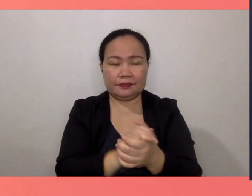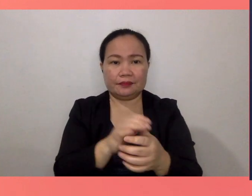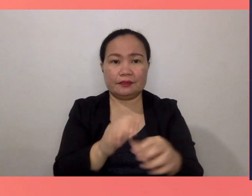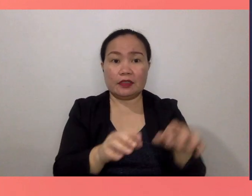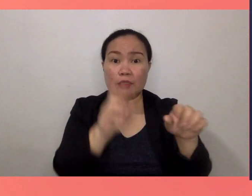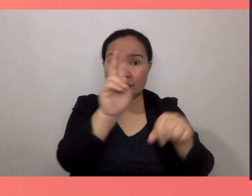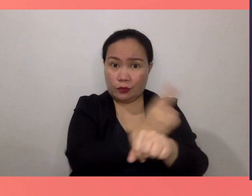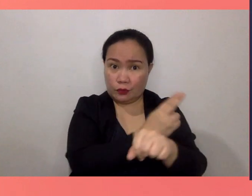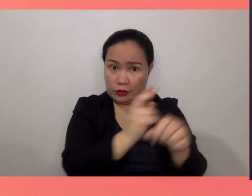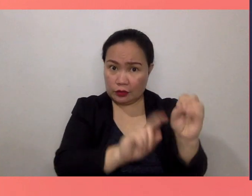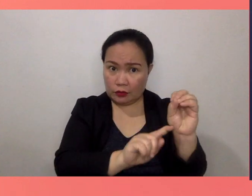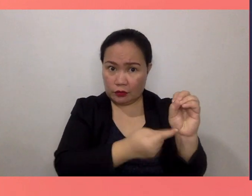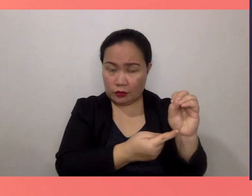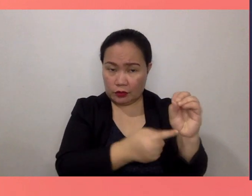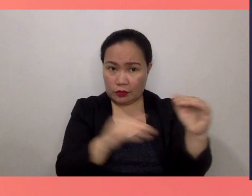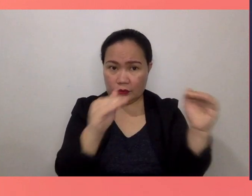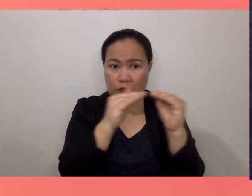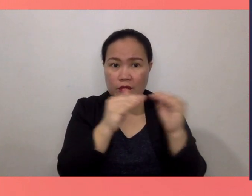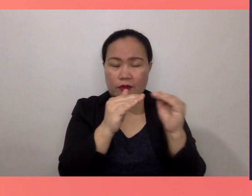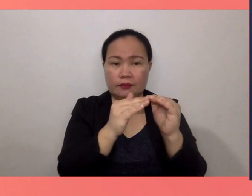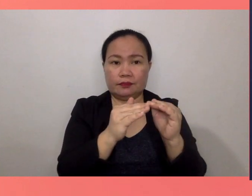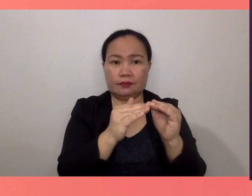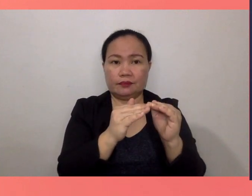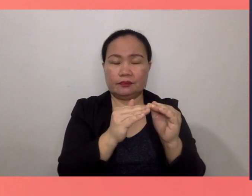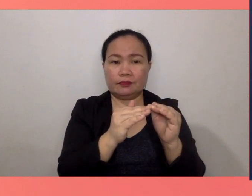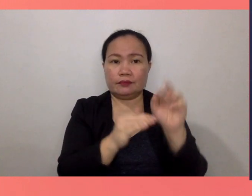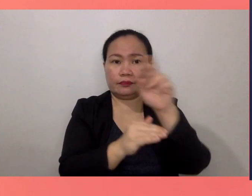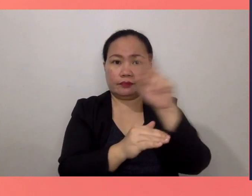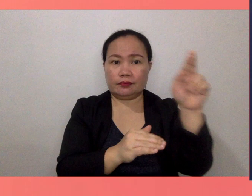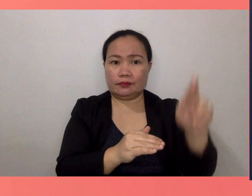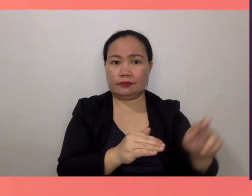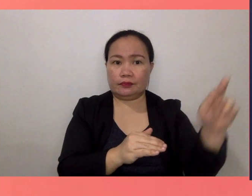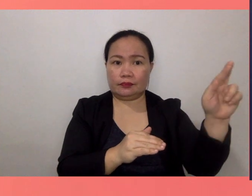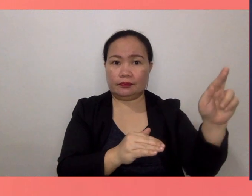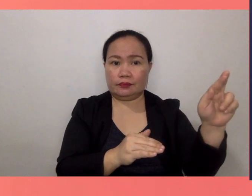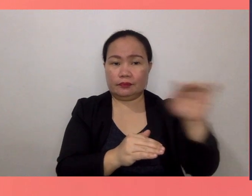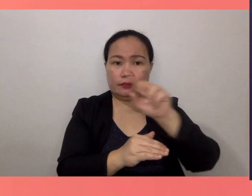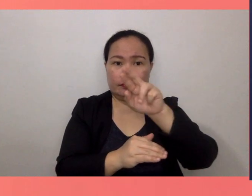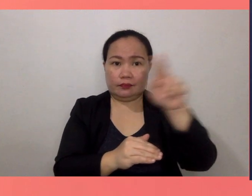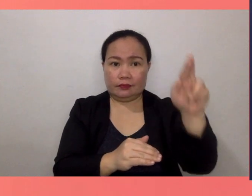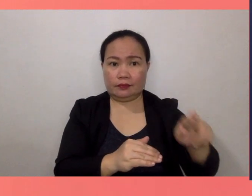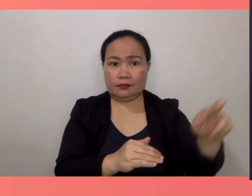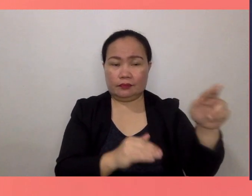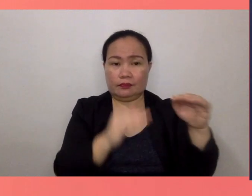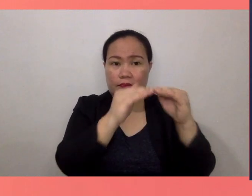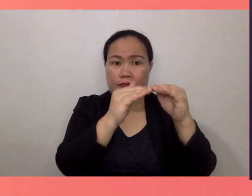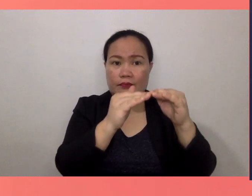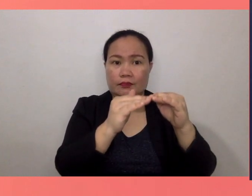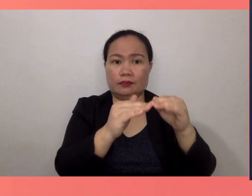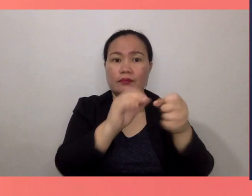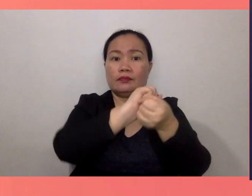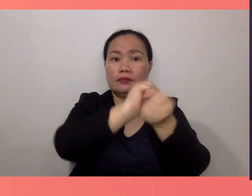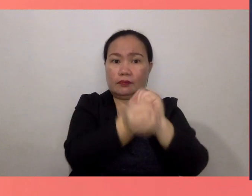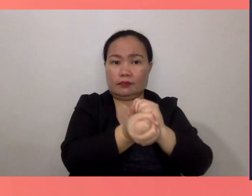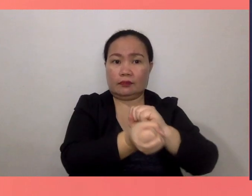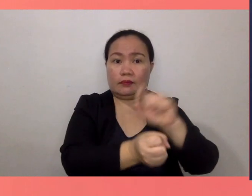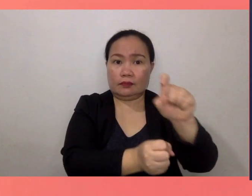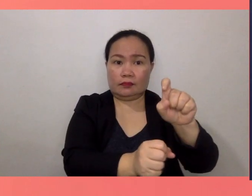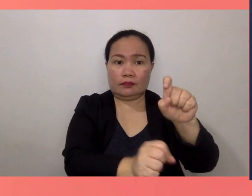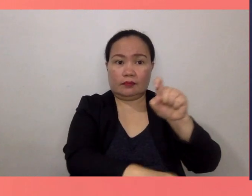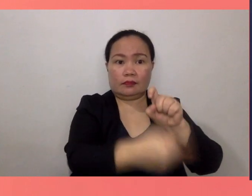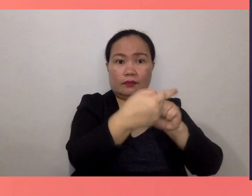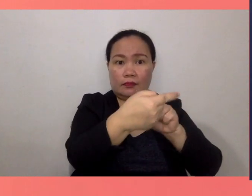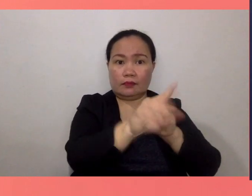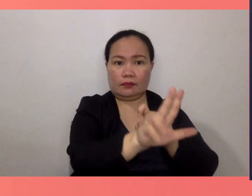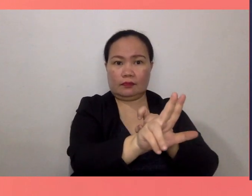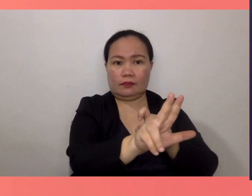original equation, radical equation rather, so substitute natin si negative 3. So, that is 3 times negative 3